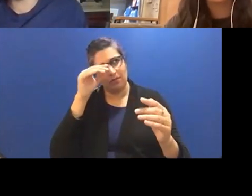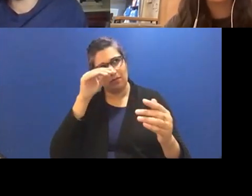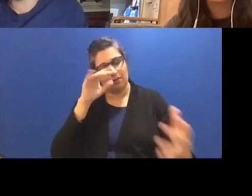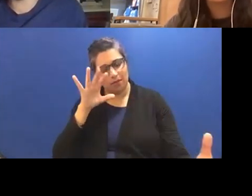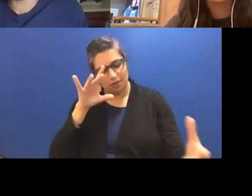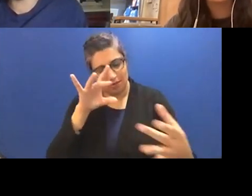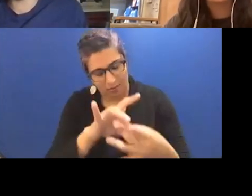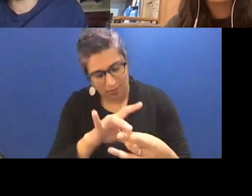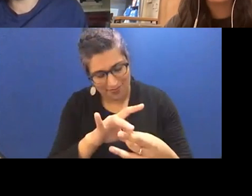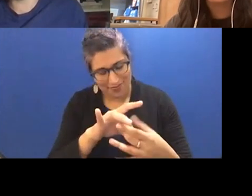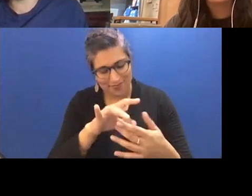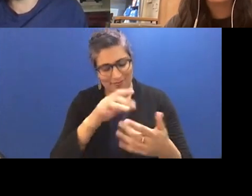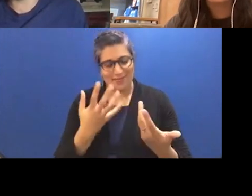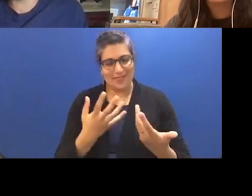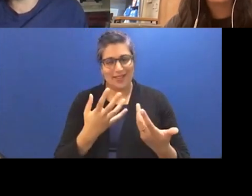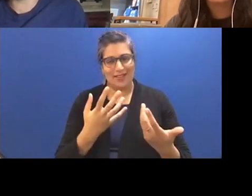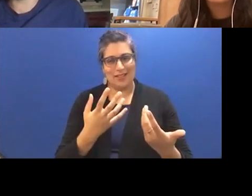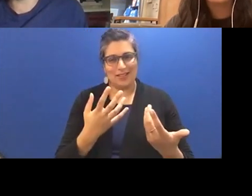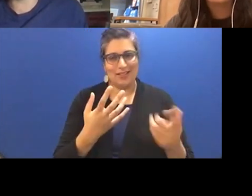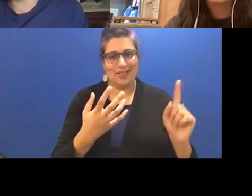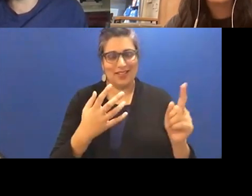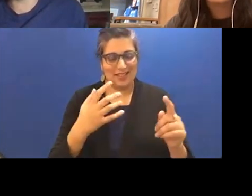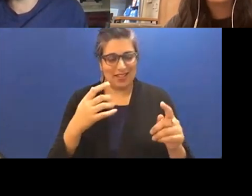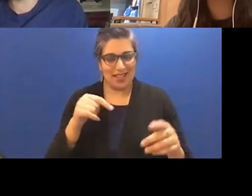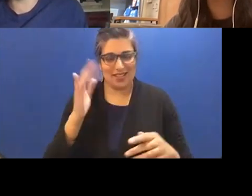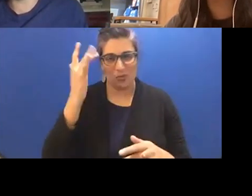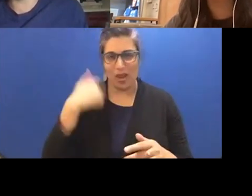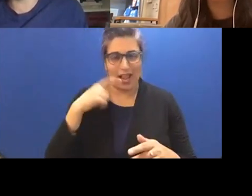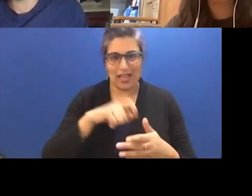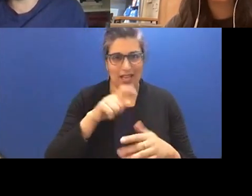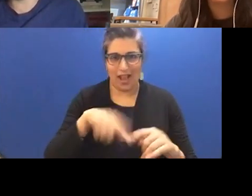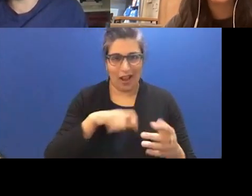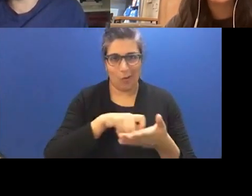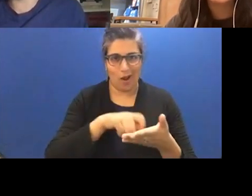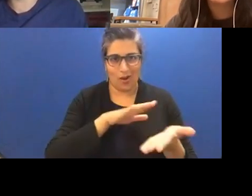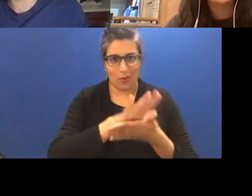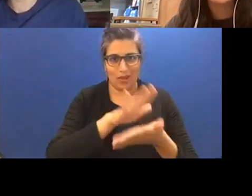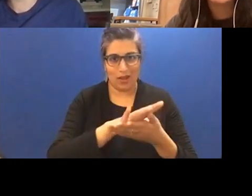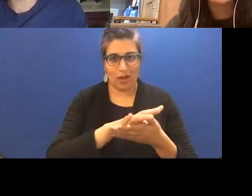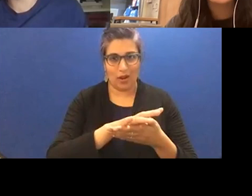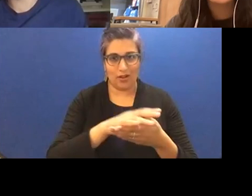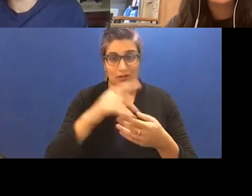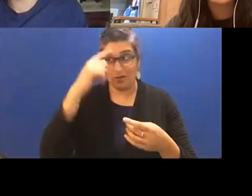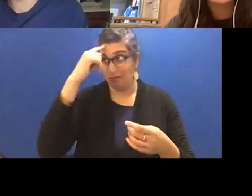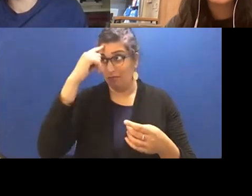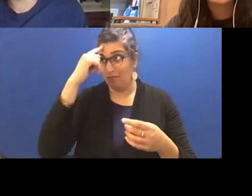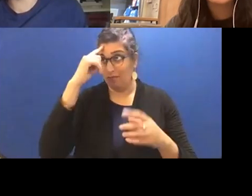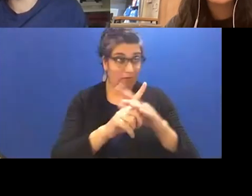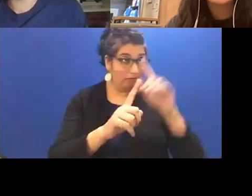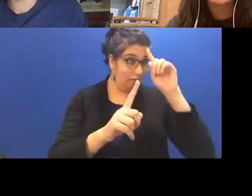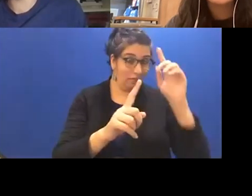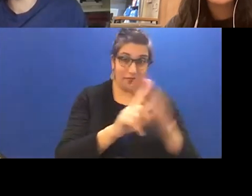something, this is why I can't write a paper because I keep like bloop, bloop, the bubbles keep happening.